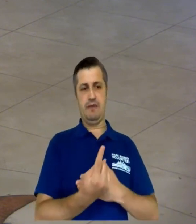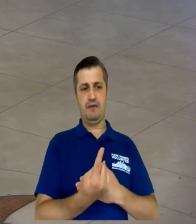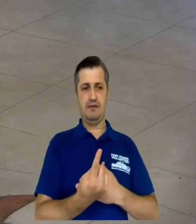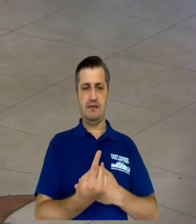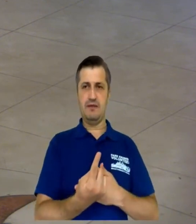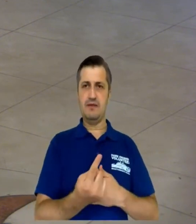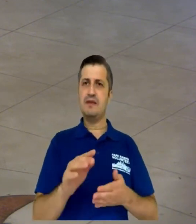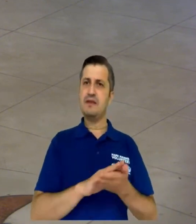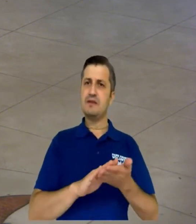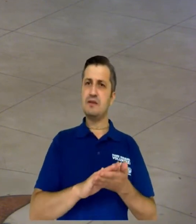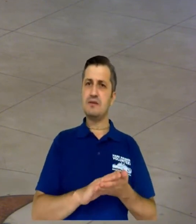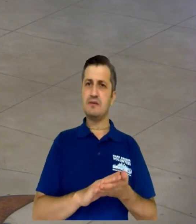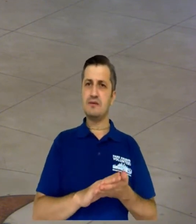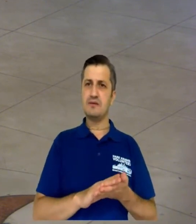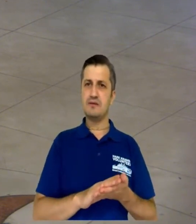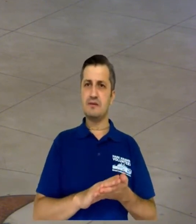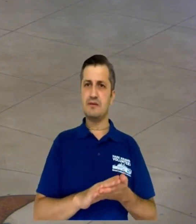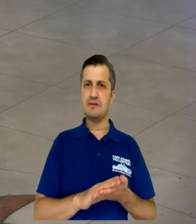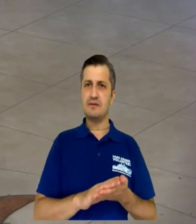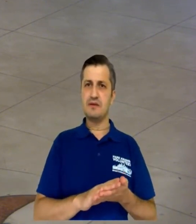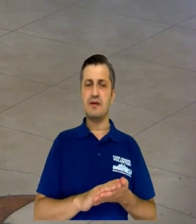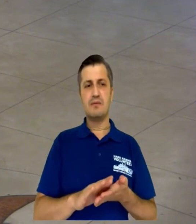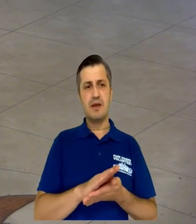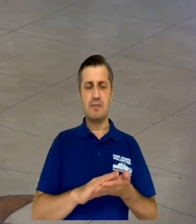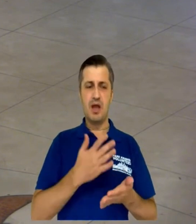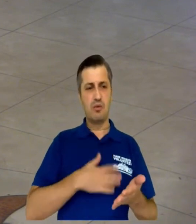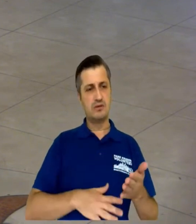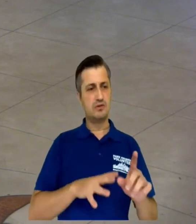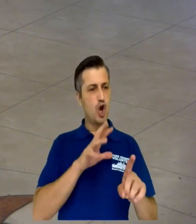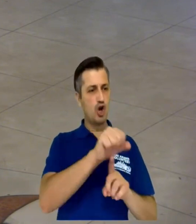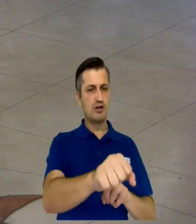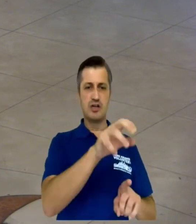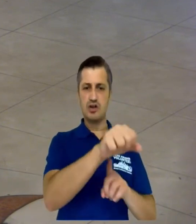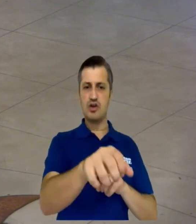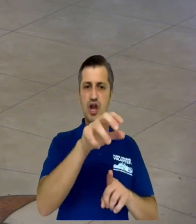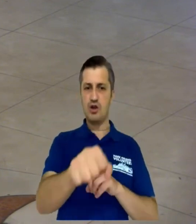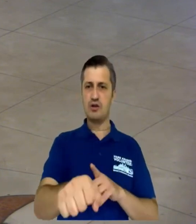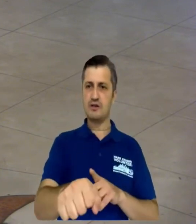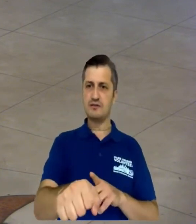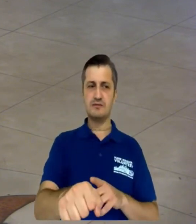become Krishna. People are trying to become Krishna. Right? So